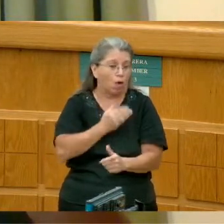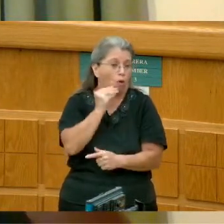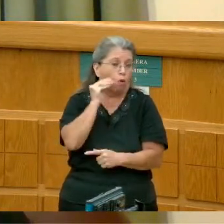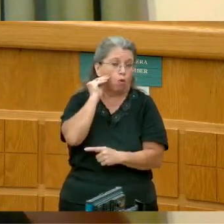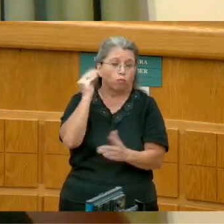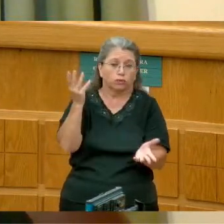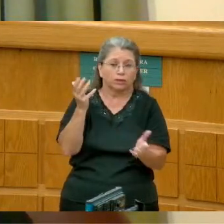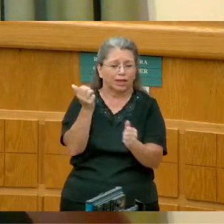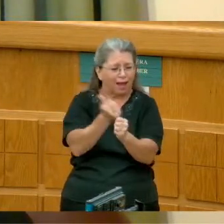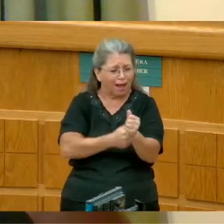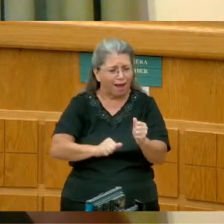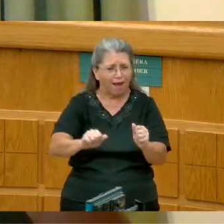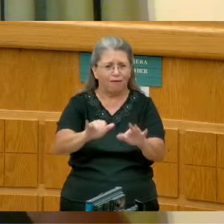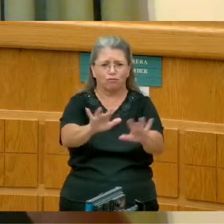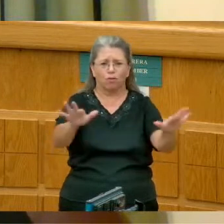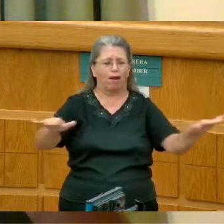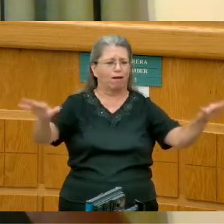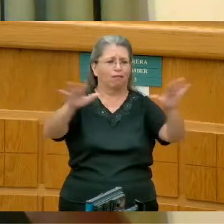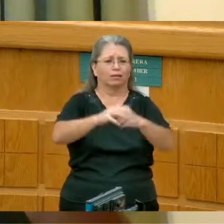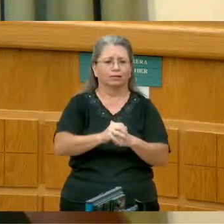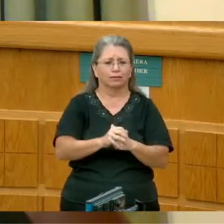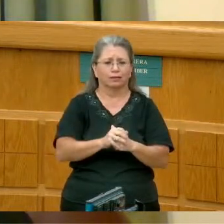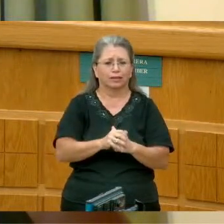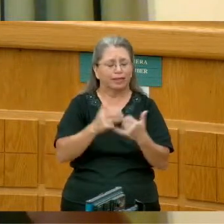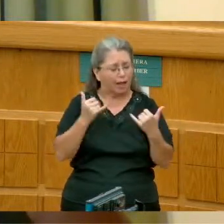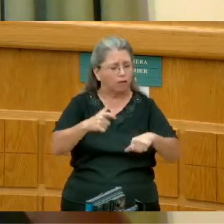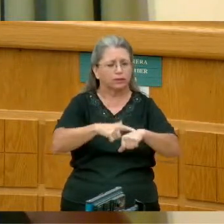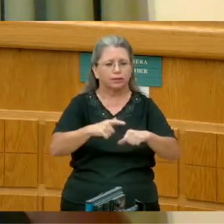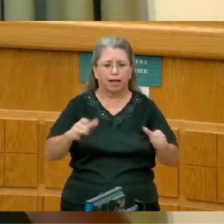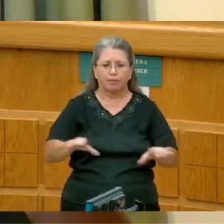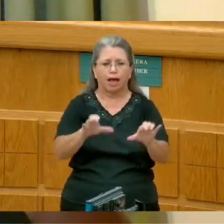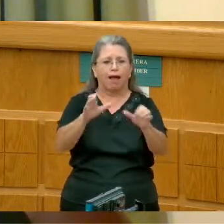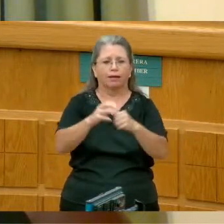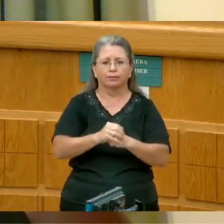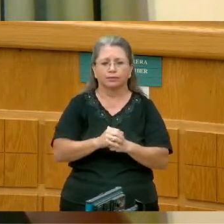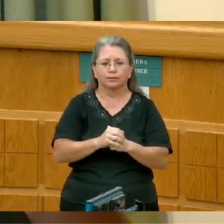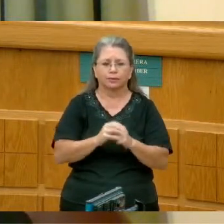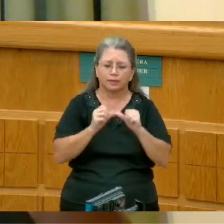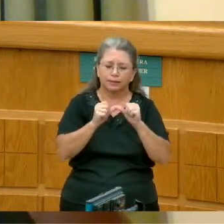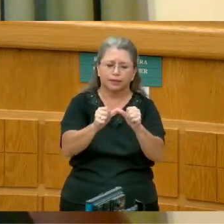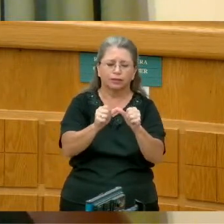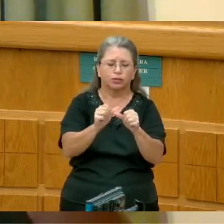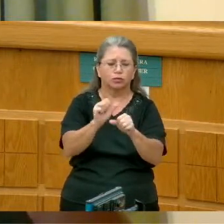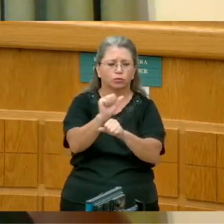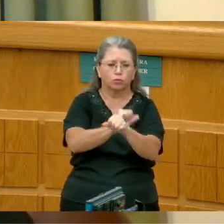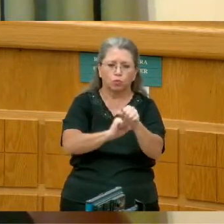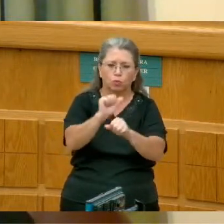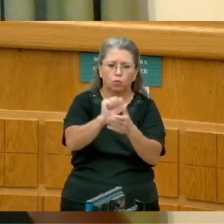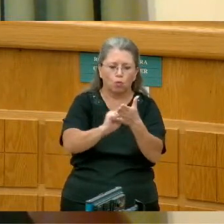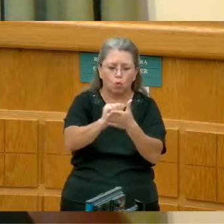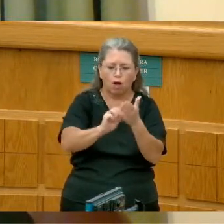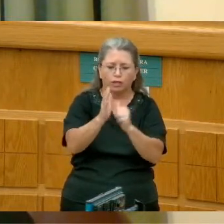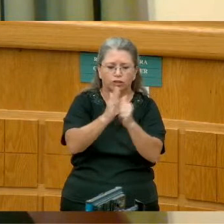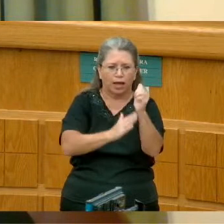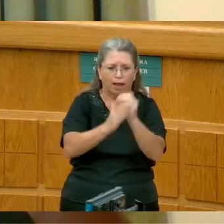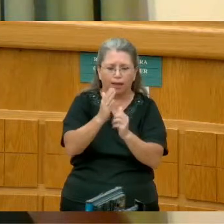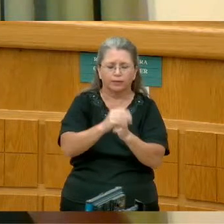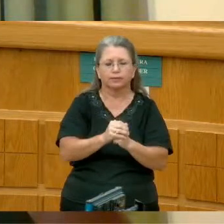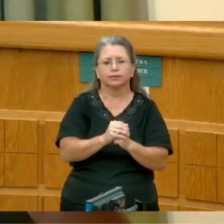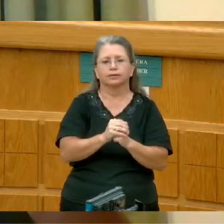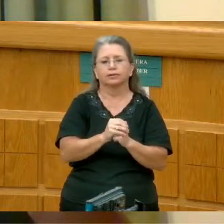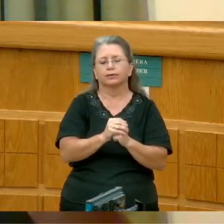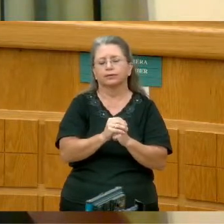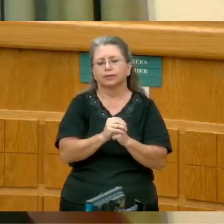act. Continue to be vigilant about washing your hands. Avoid people who are sick and disinfect frequently